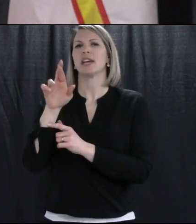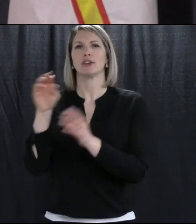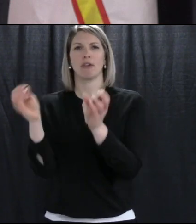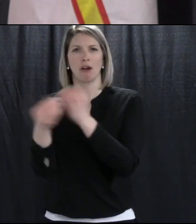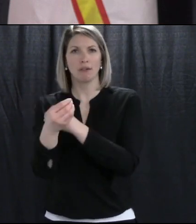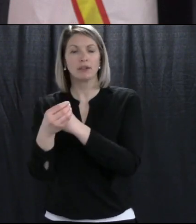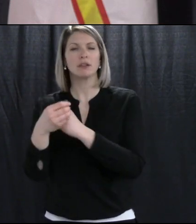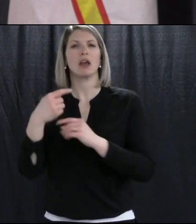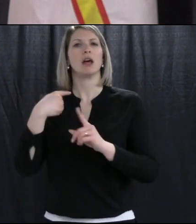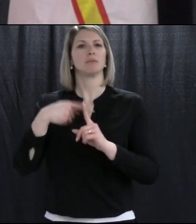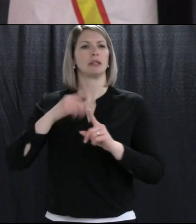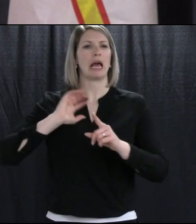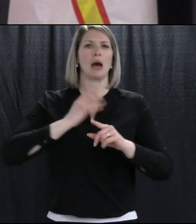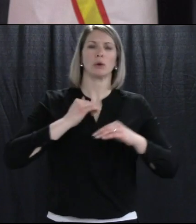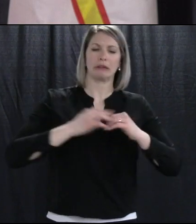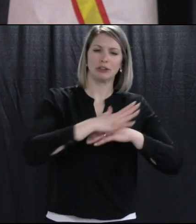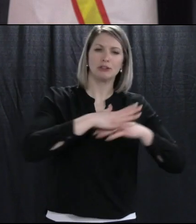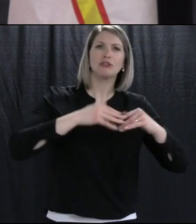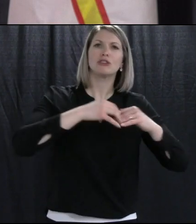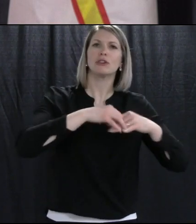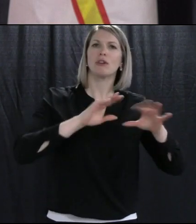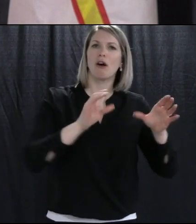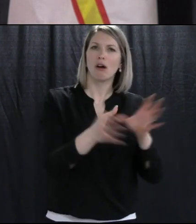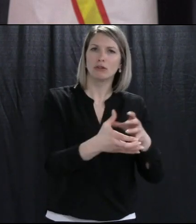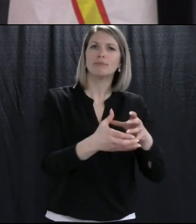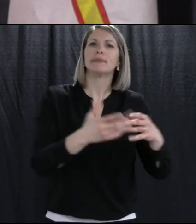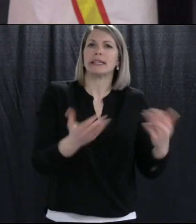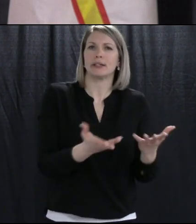and with our own Indigenous Affairs office as well.